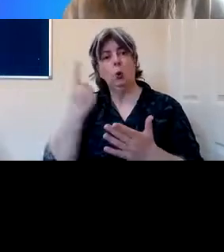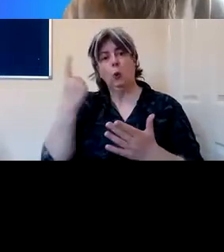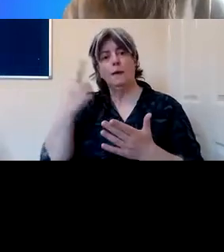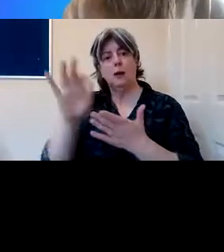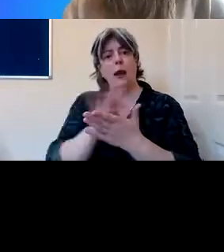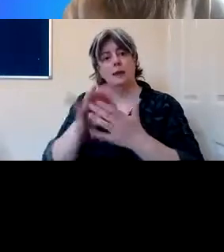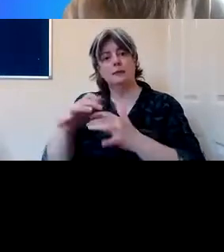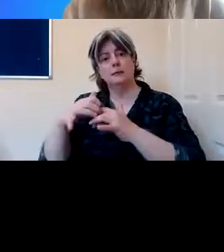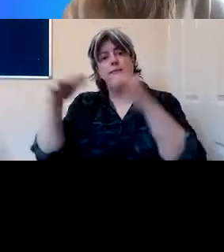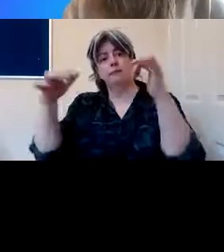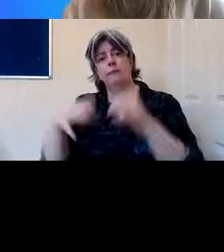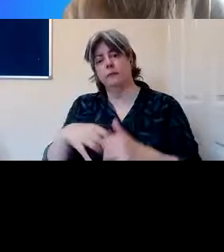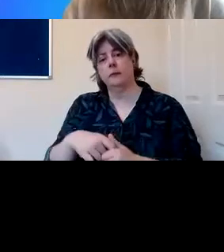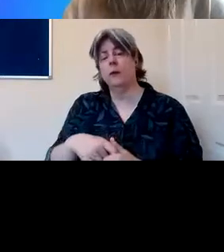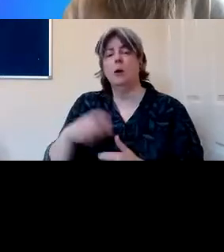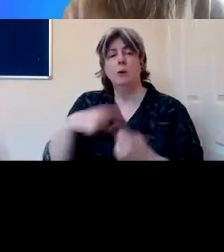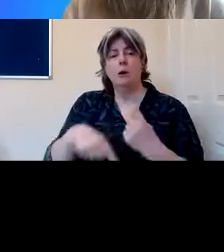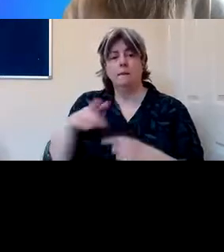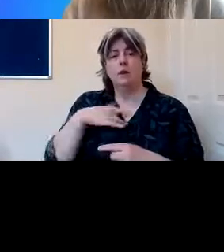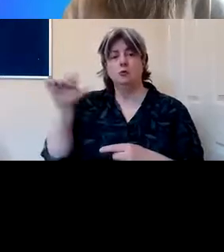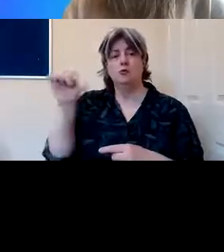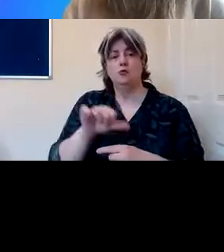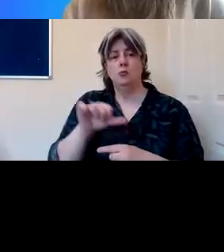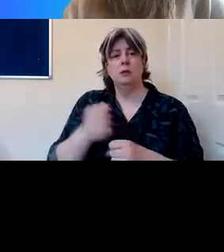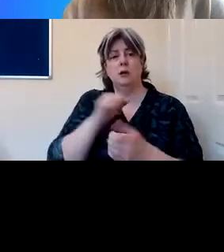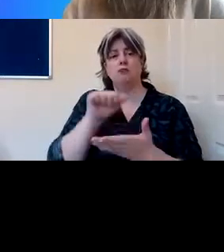right, we think is entirely sensible.